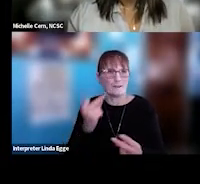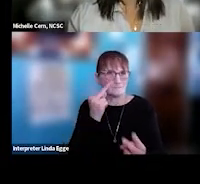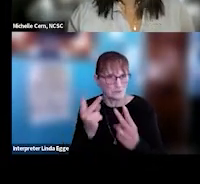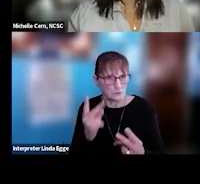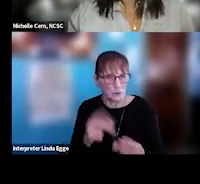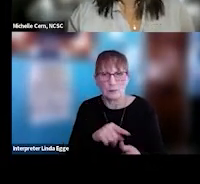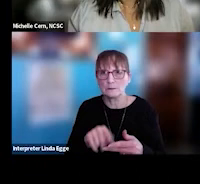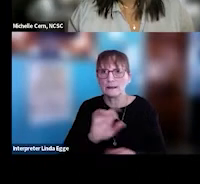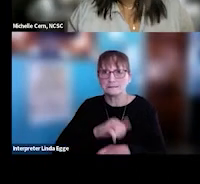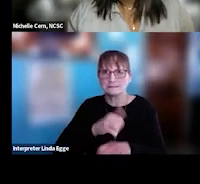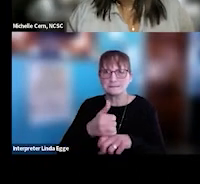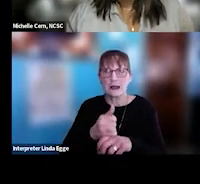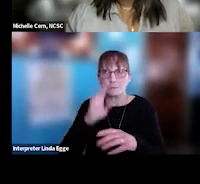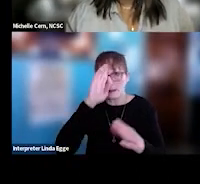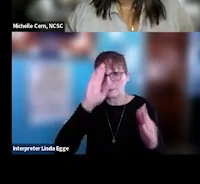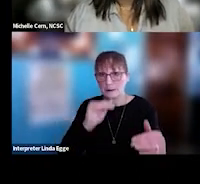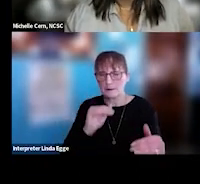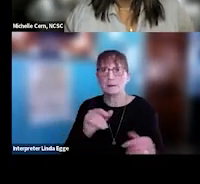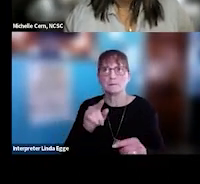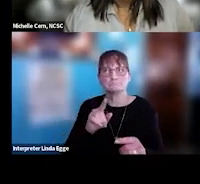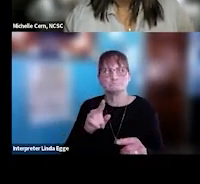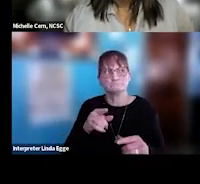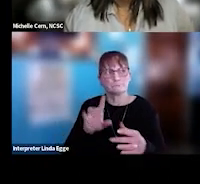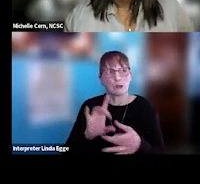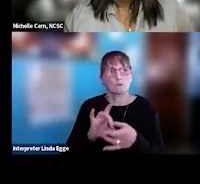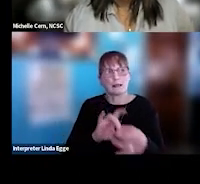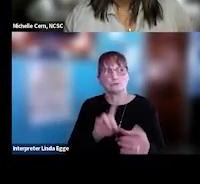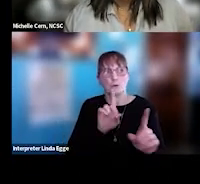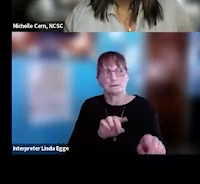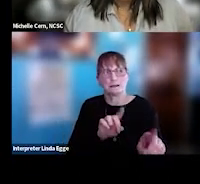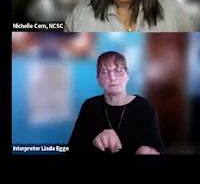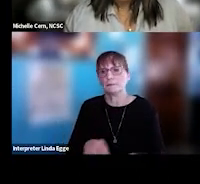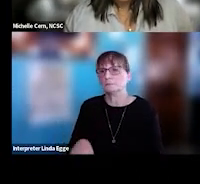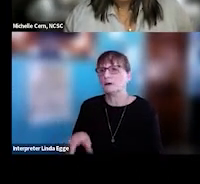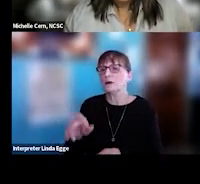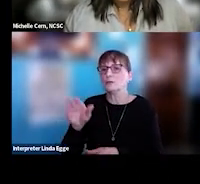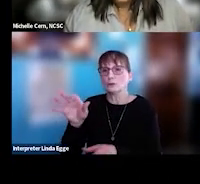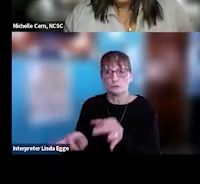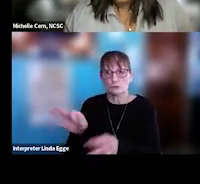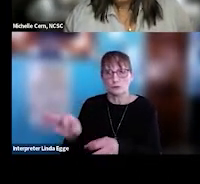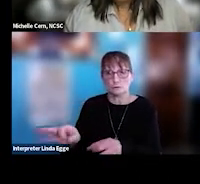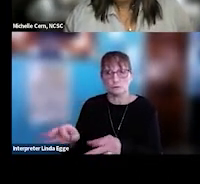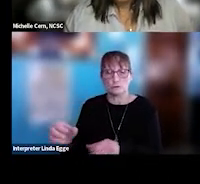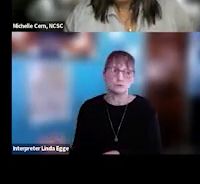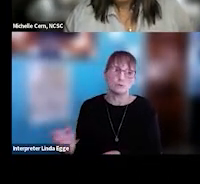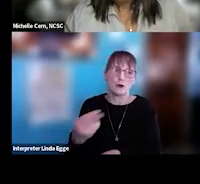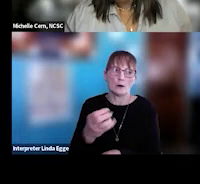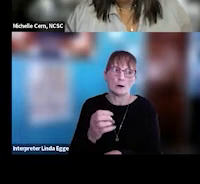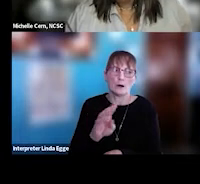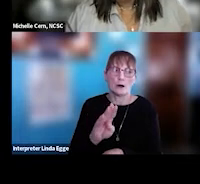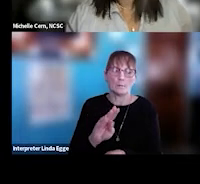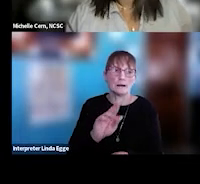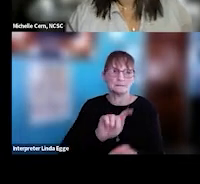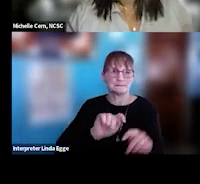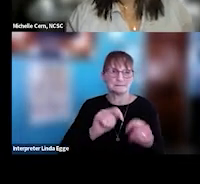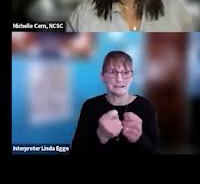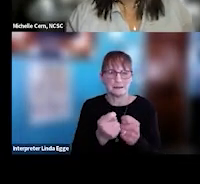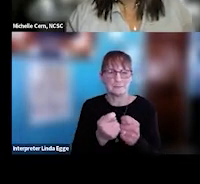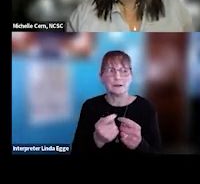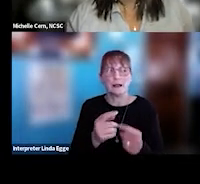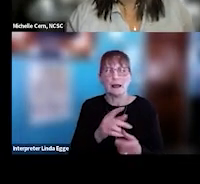setting expectations around attendance, introducing judicial participants to the hub team, to the medical experts, and to the judicial